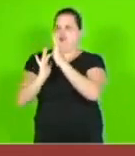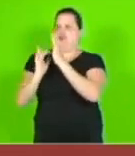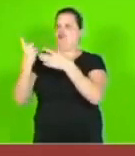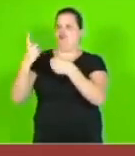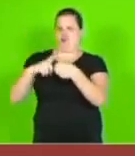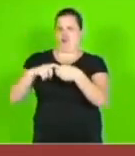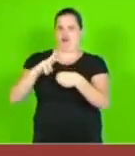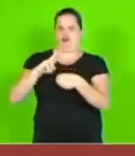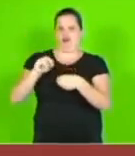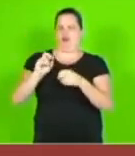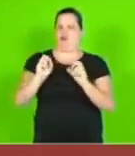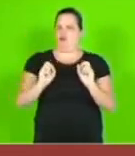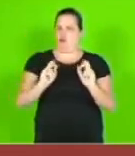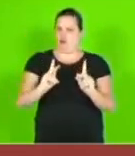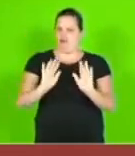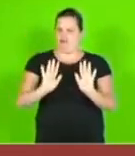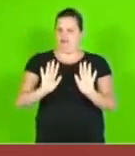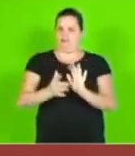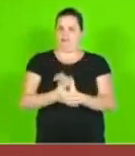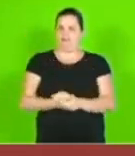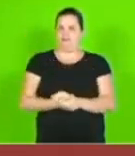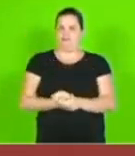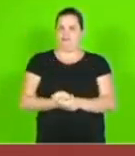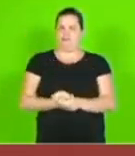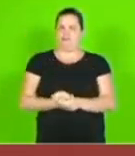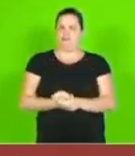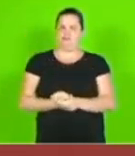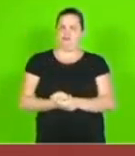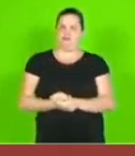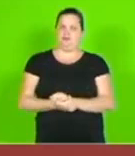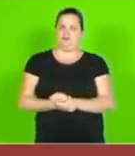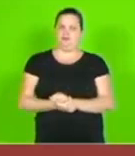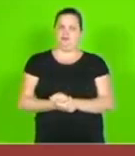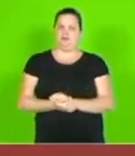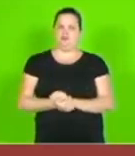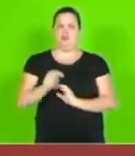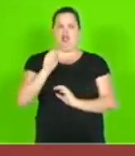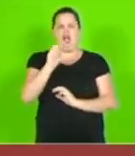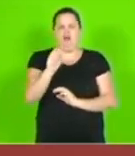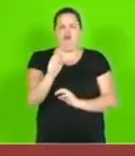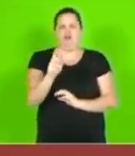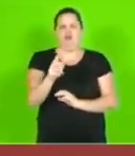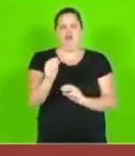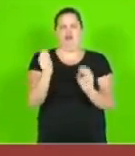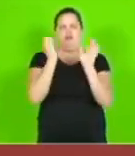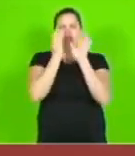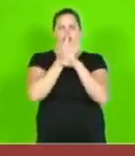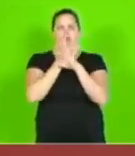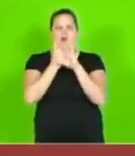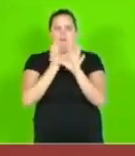what it's in reference of, it's that the Lord is coming to get his church.